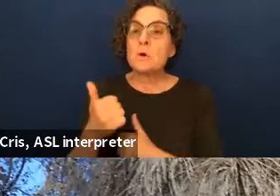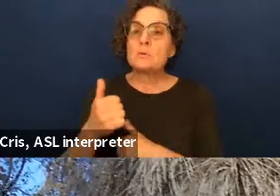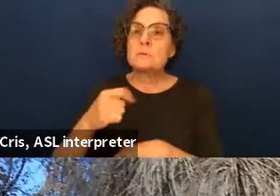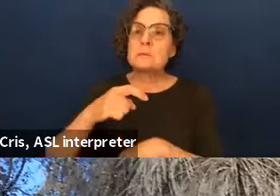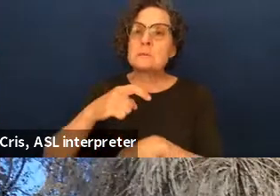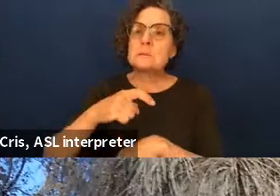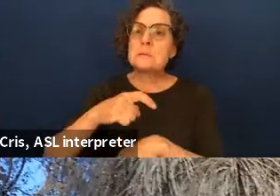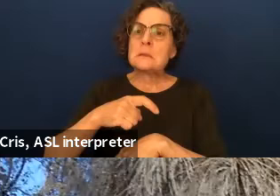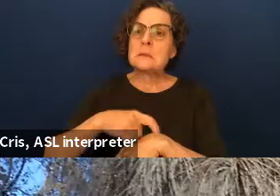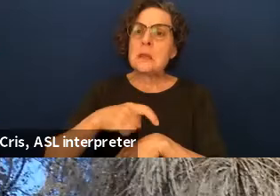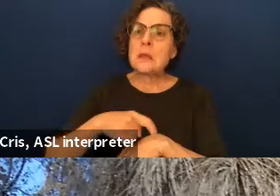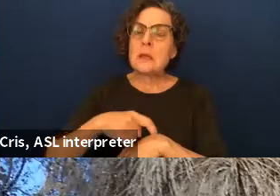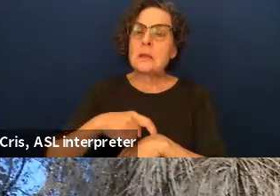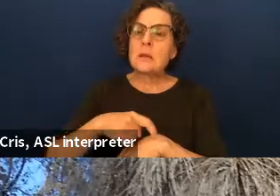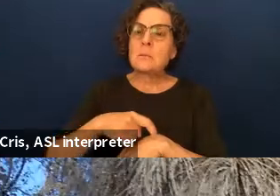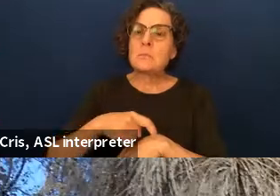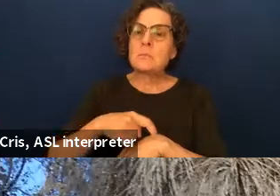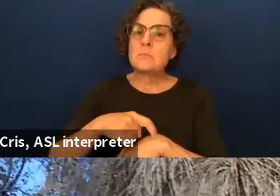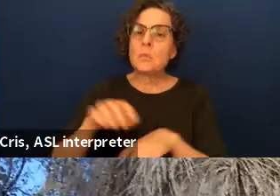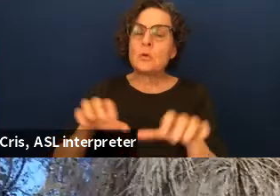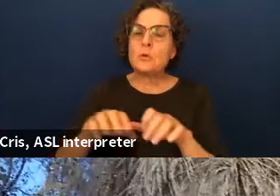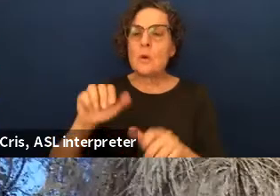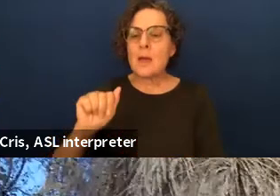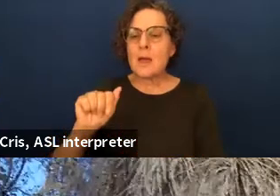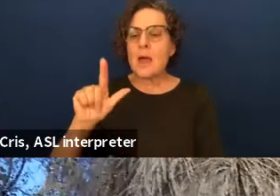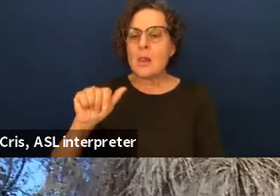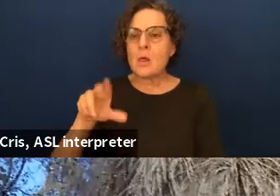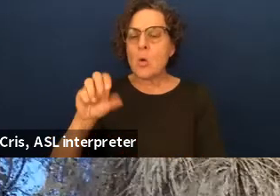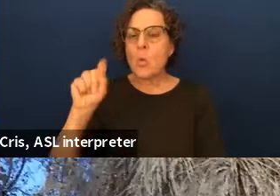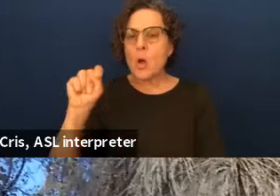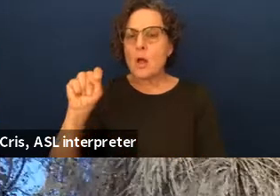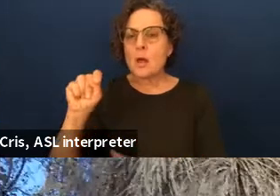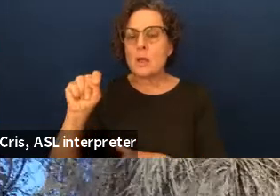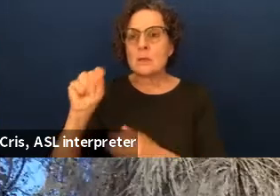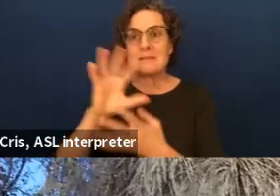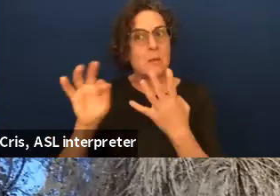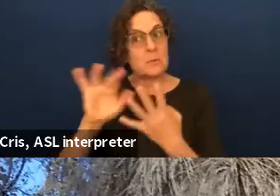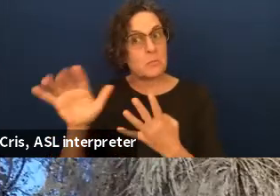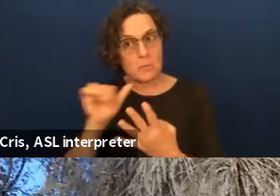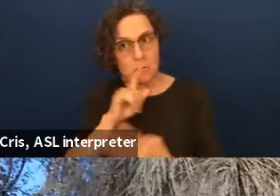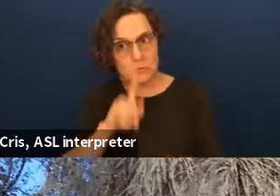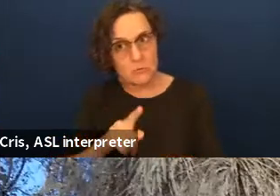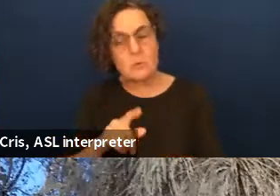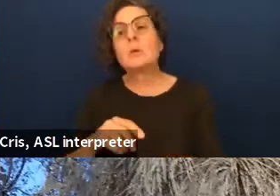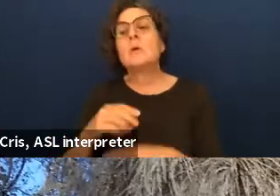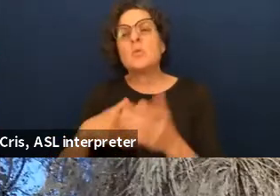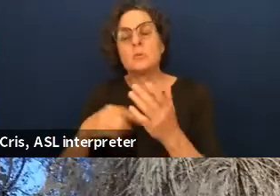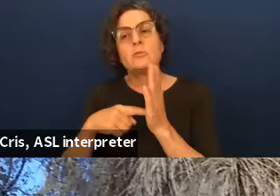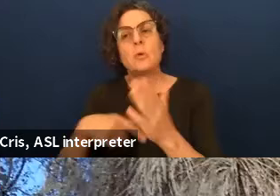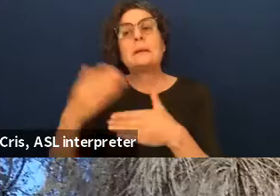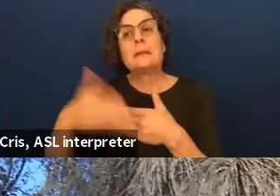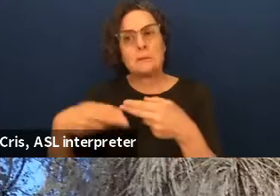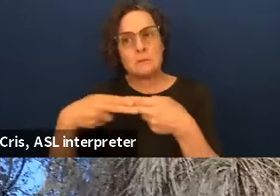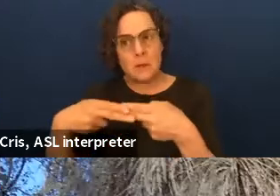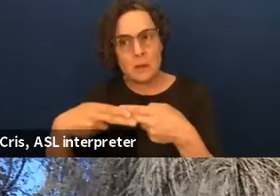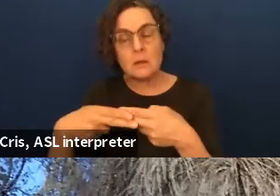sampling, which we'll talk about a little bit in the soil conformation sampling in the next slide. So depending on the size of the